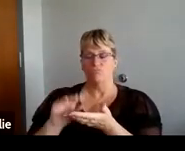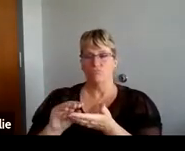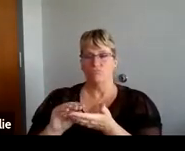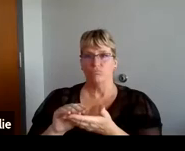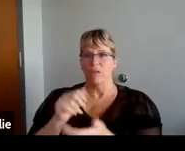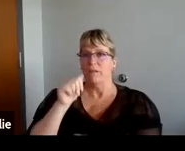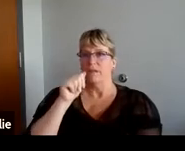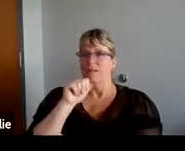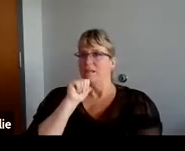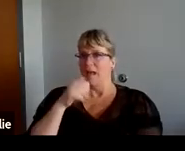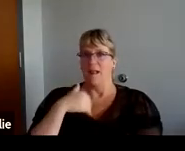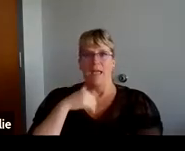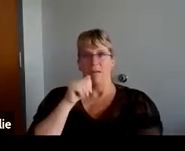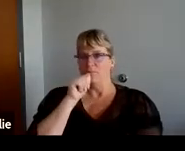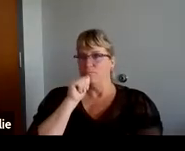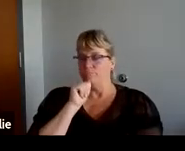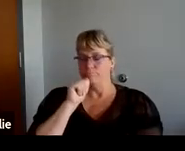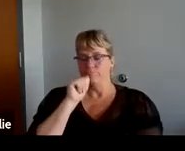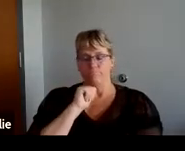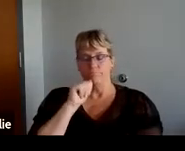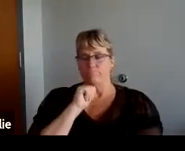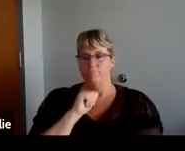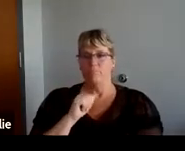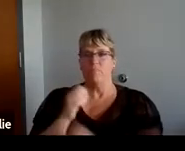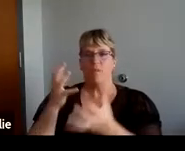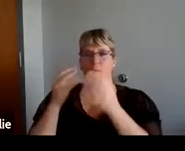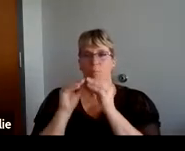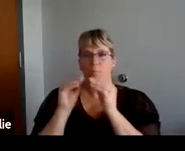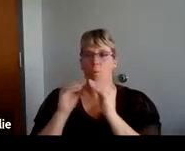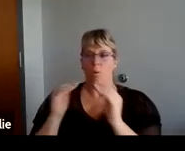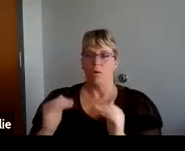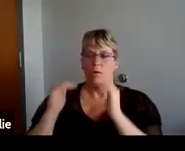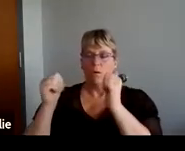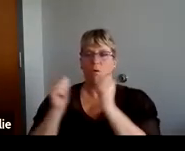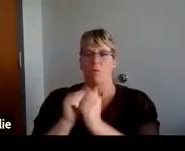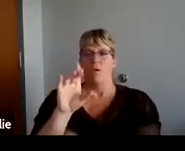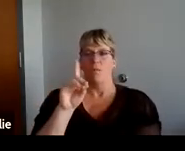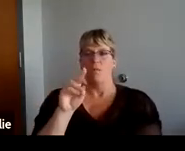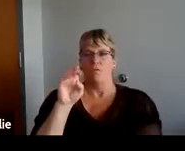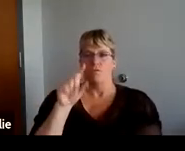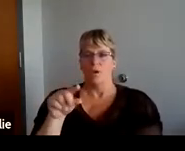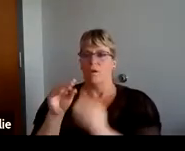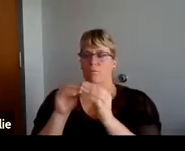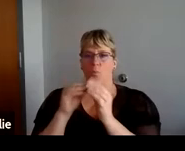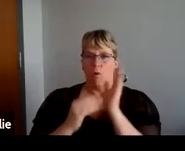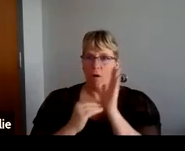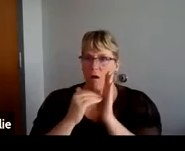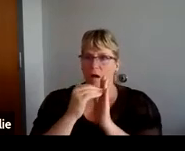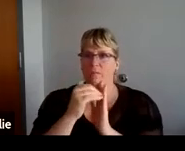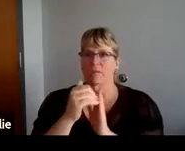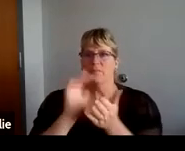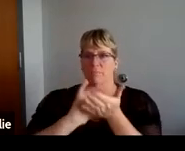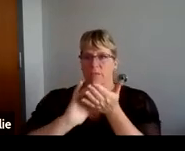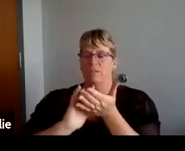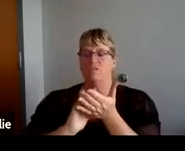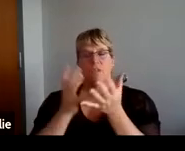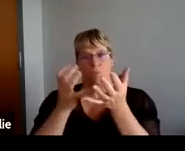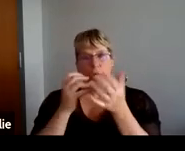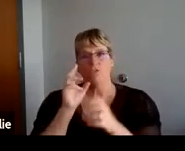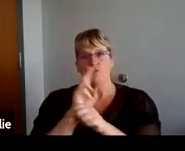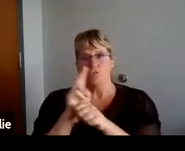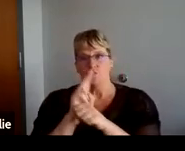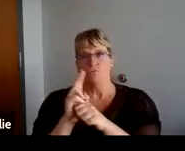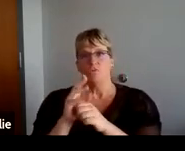going to build up. Seeking higher levels of the drug, seeking more of the drug, more frequent use of the drug to get